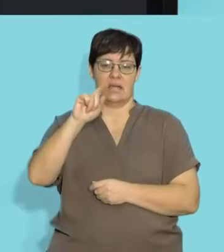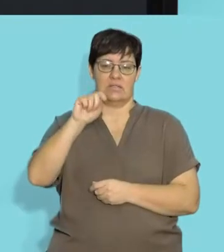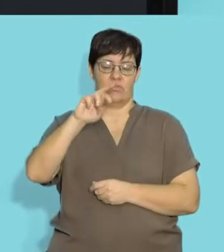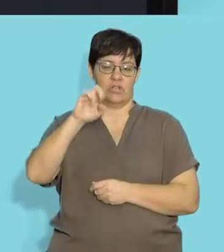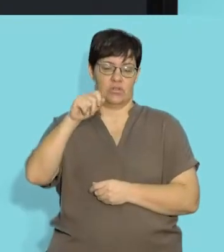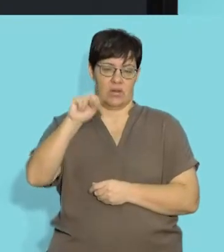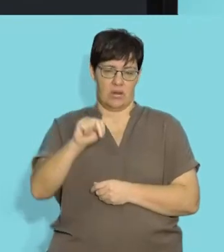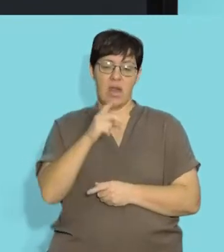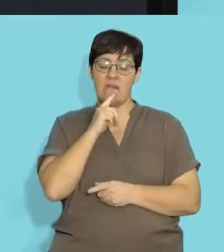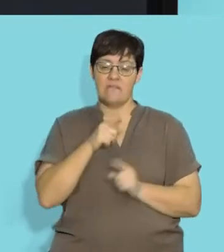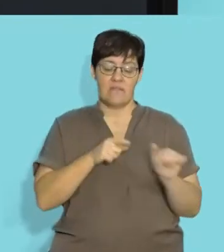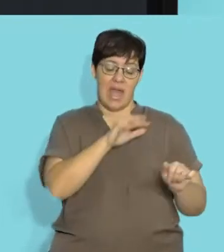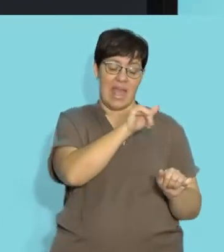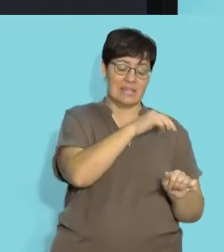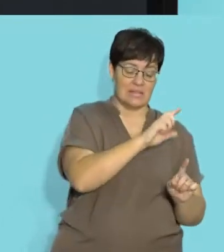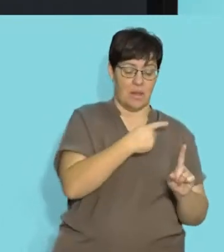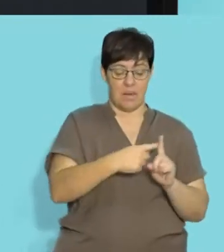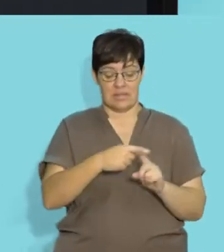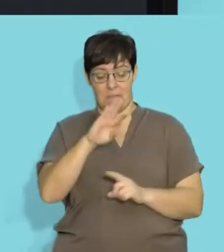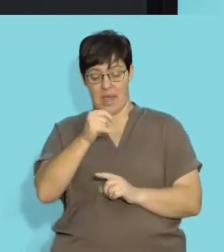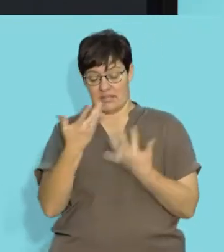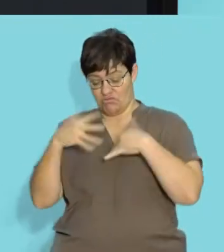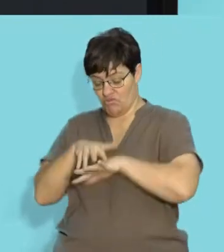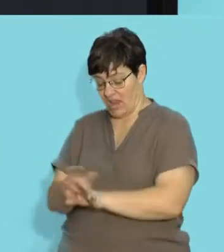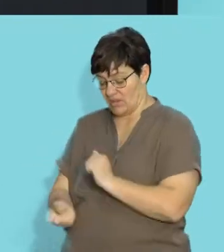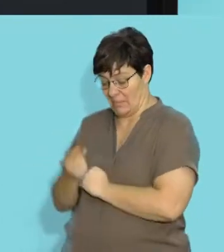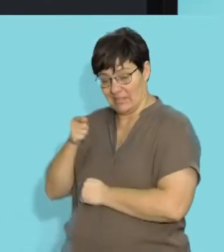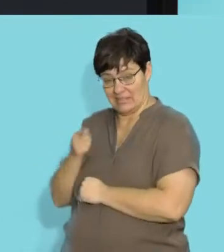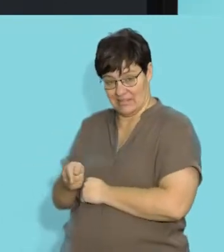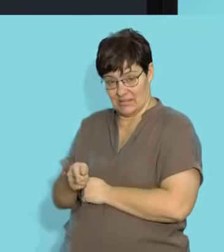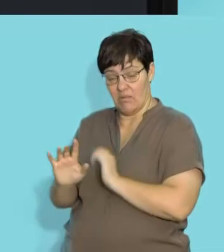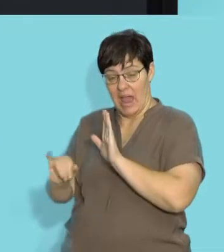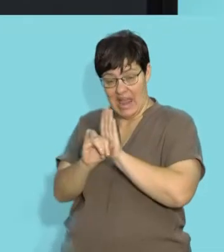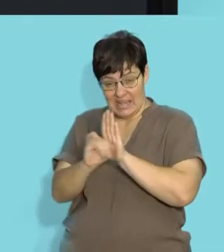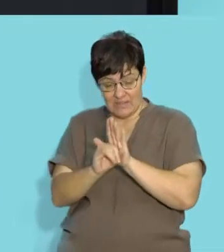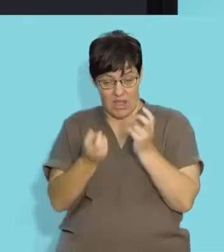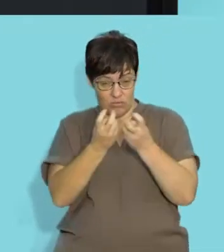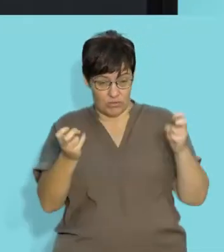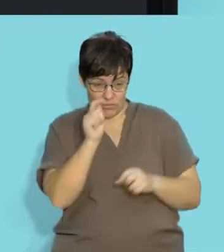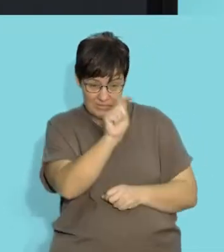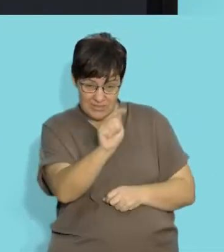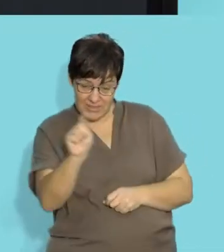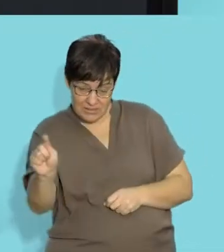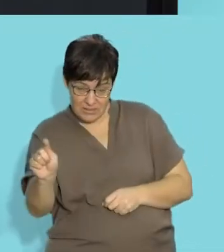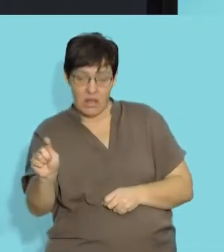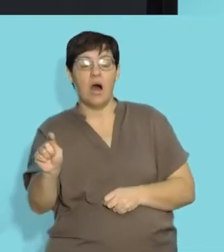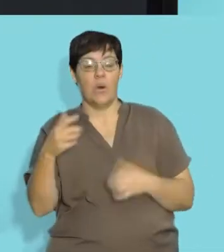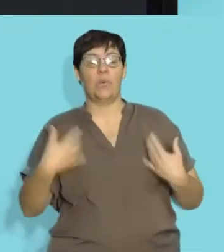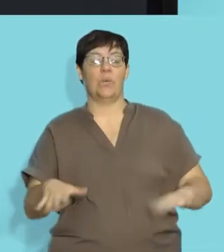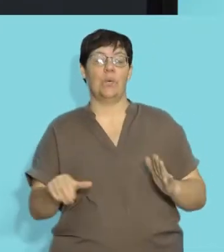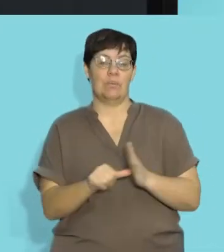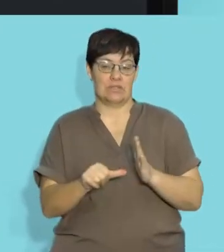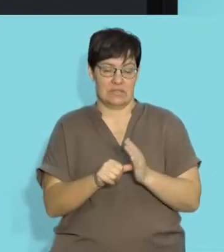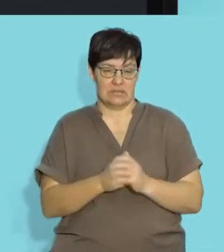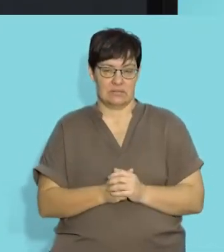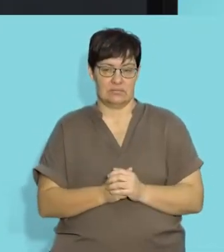which involves a reaction between an acid and a base. So identifying the apparatus is another skill that is very, very